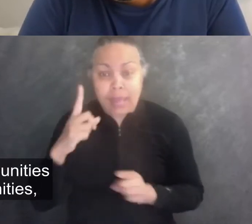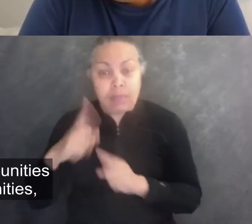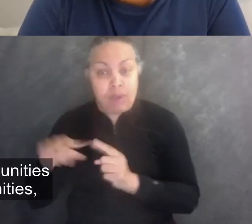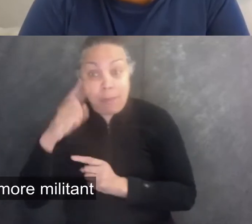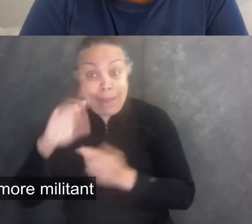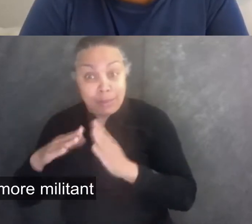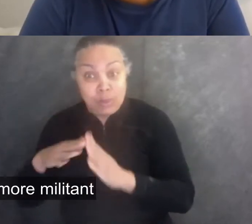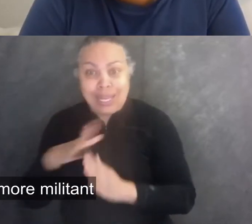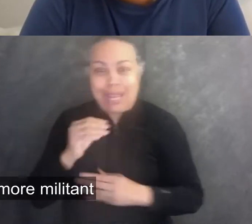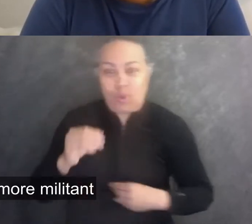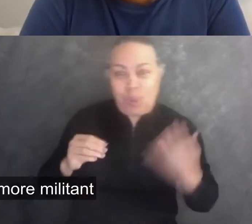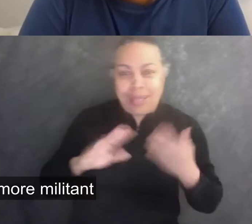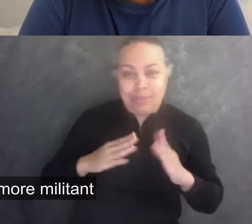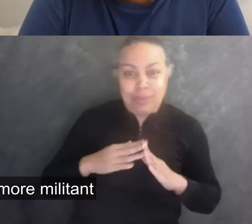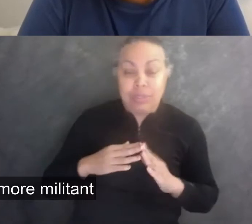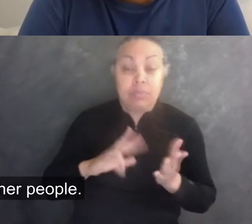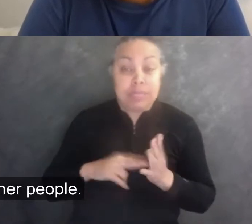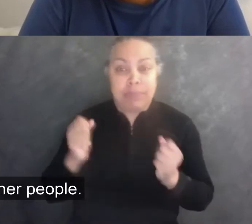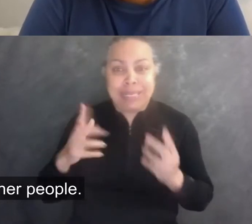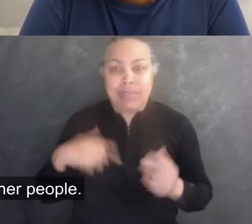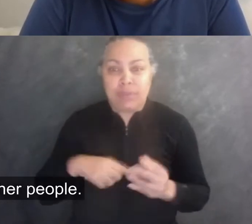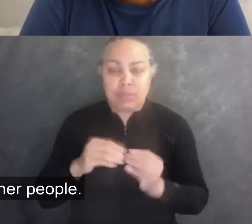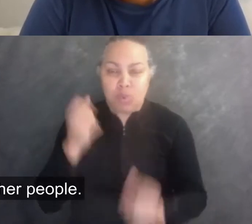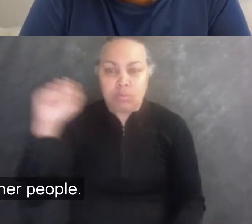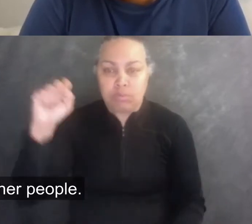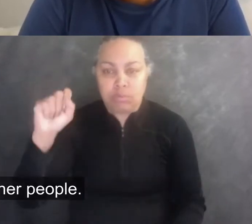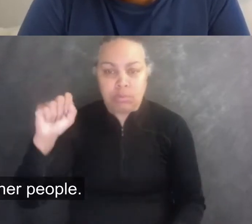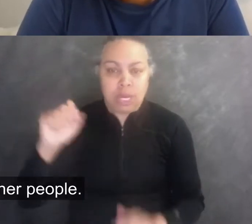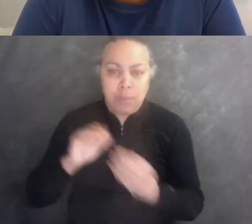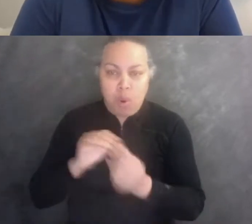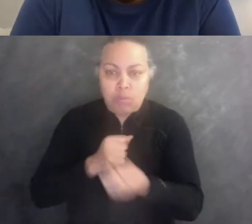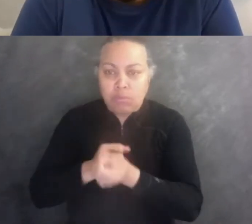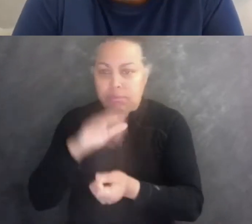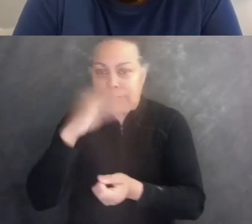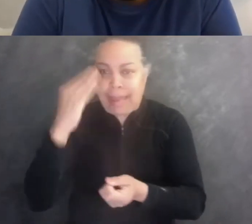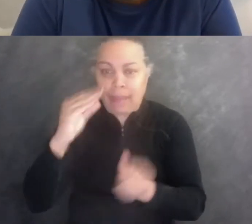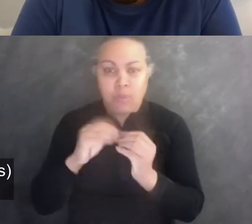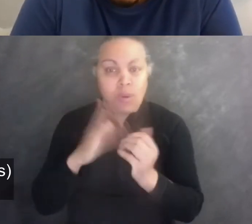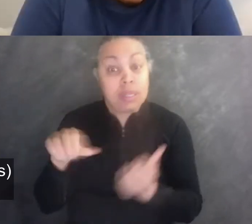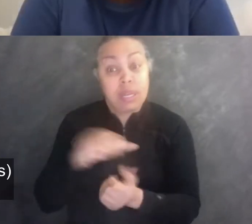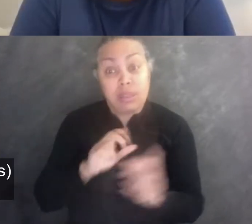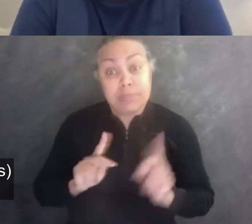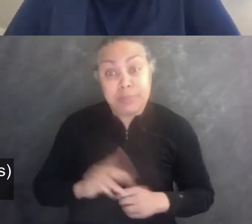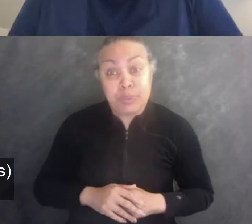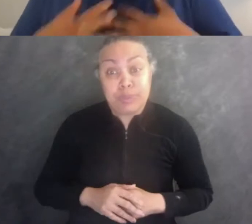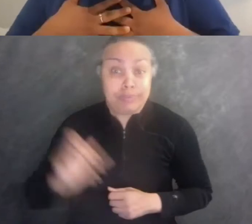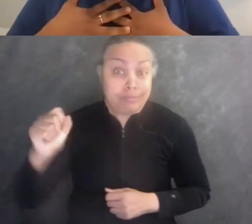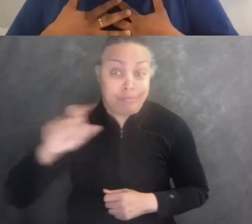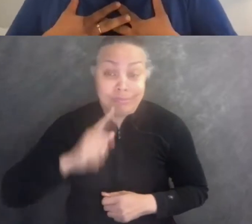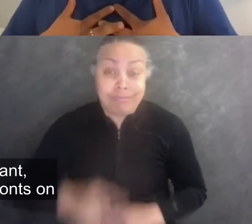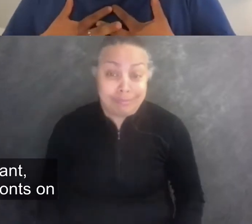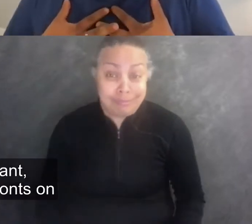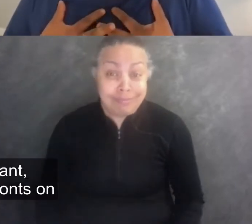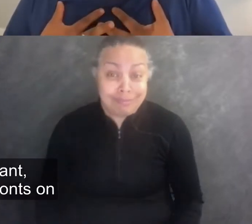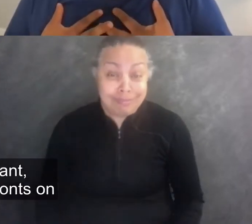white communities, many of us turn out to be more militant in our Blackness than other people, Well, true. right? I feel like, and I feel